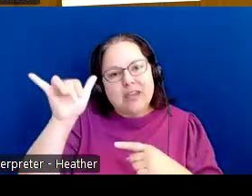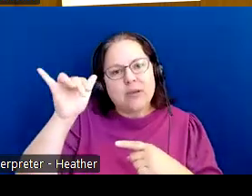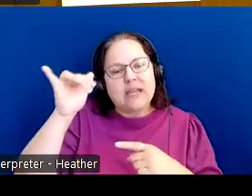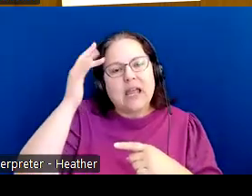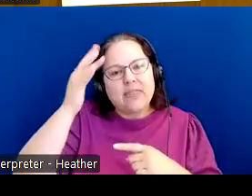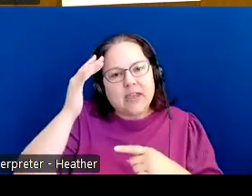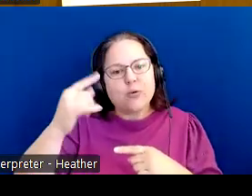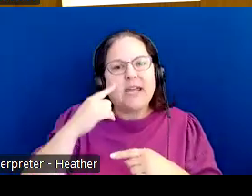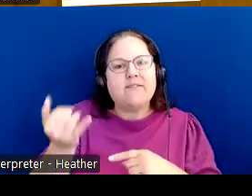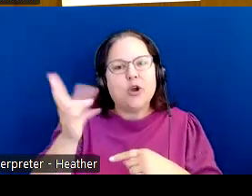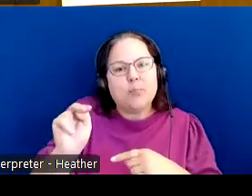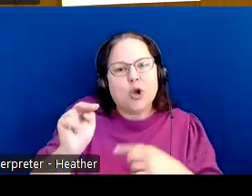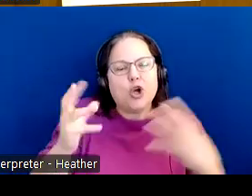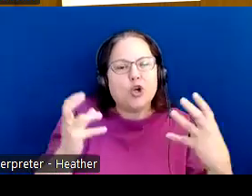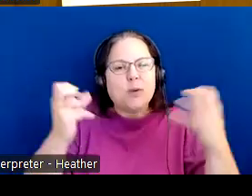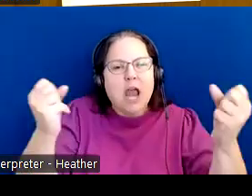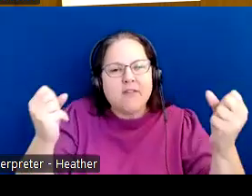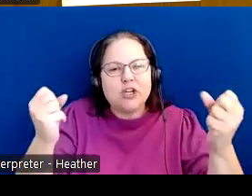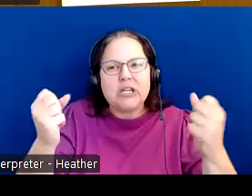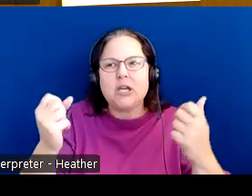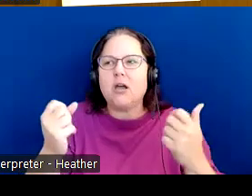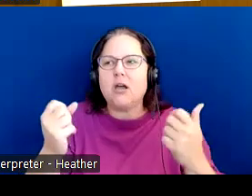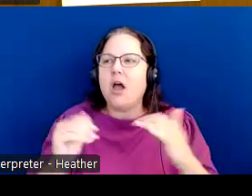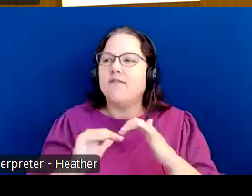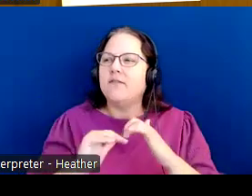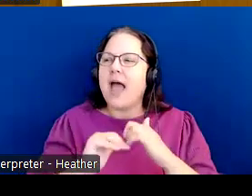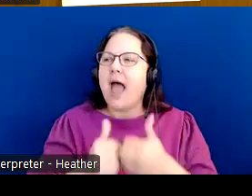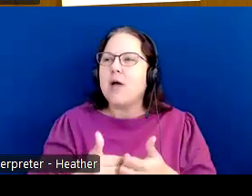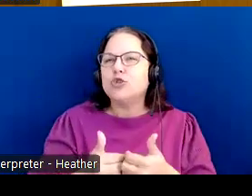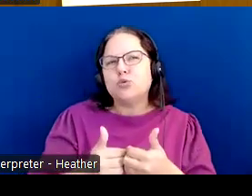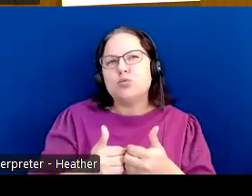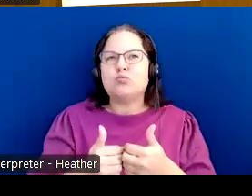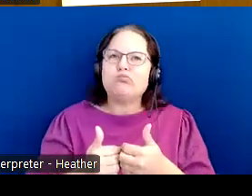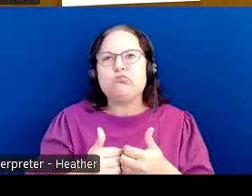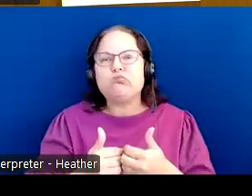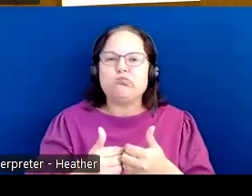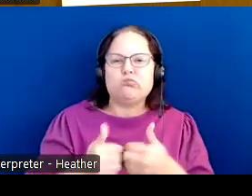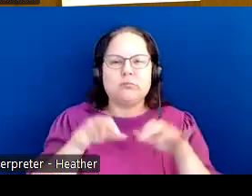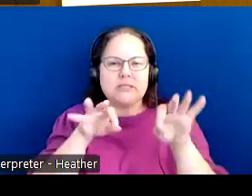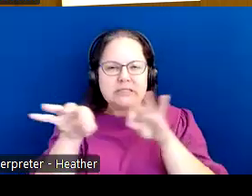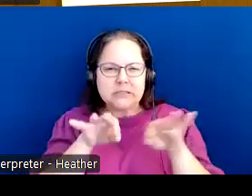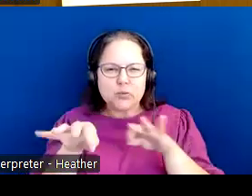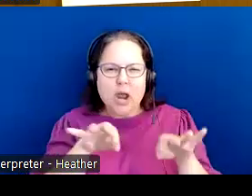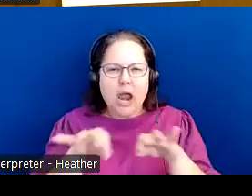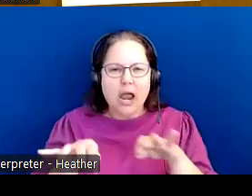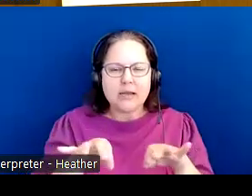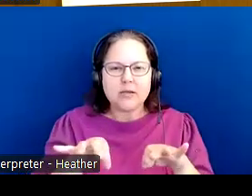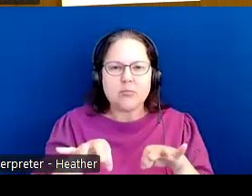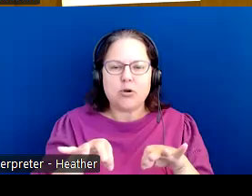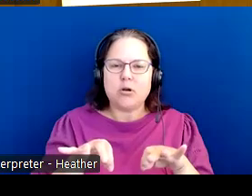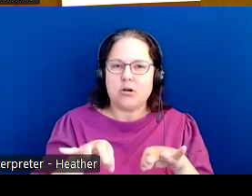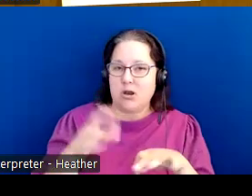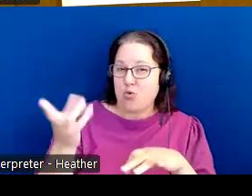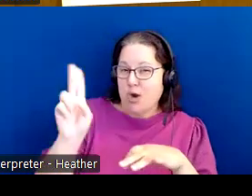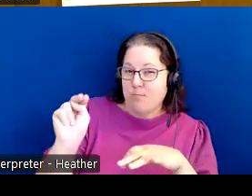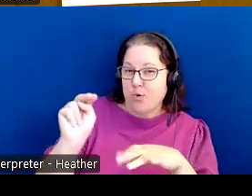burn recovery, just as a way of kind of describing where burn research